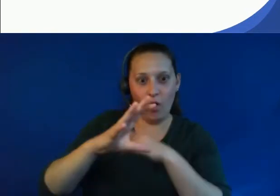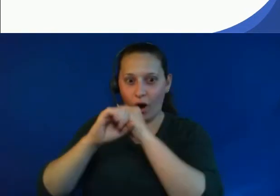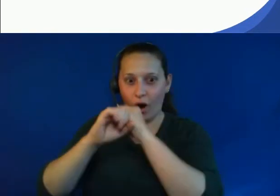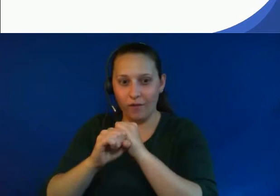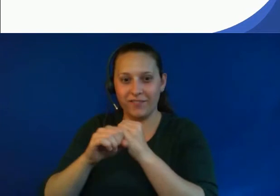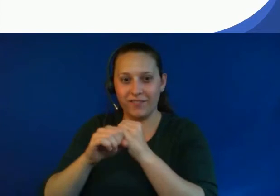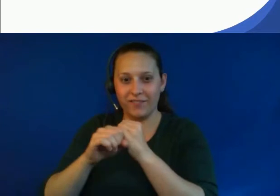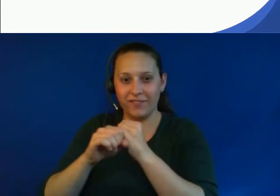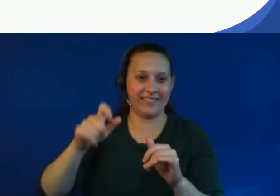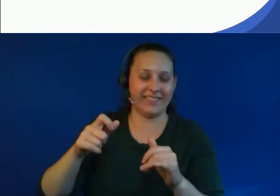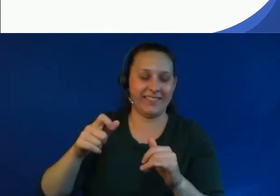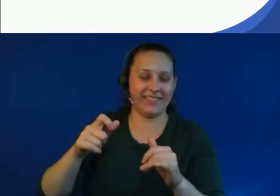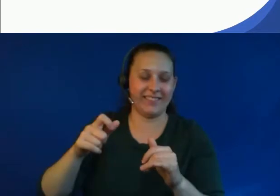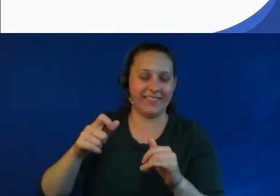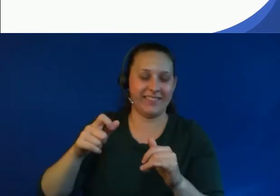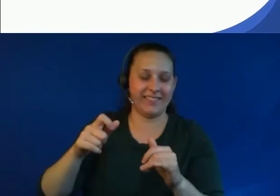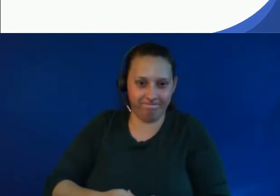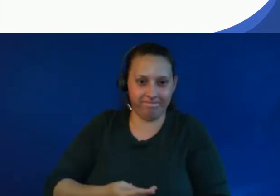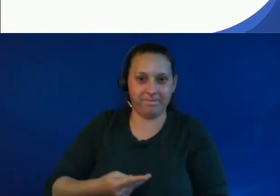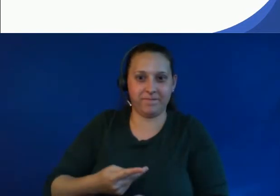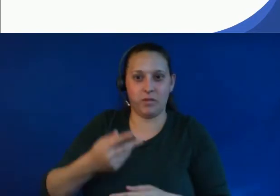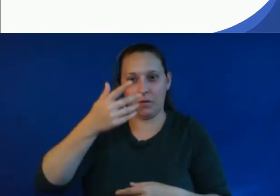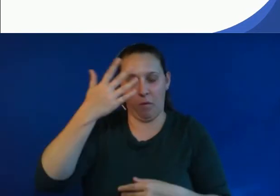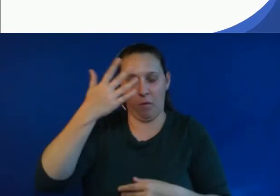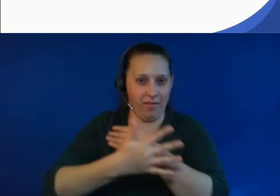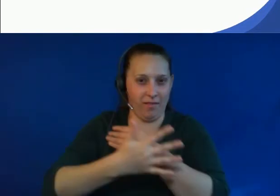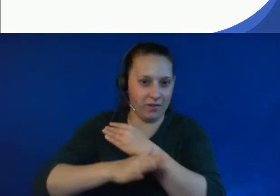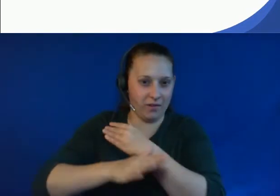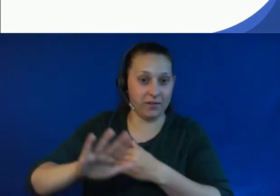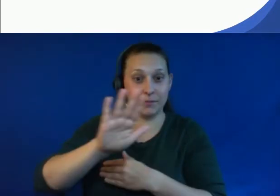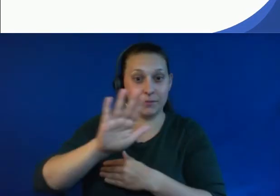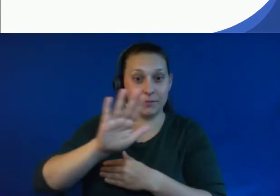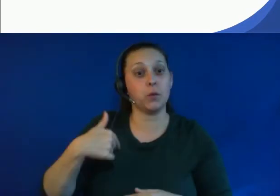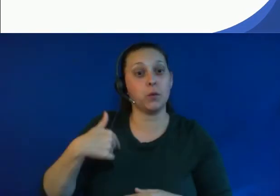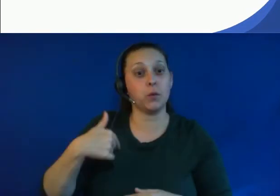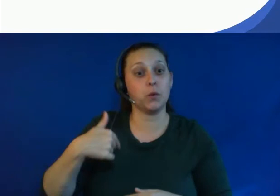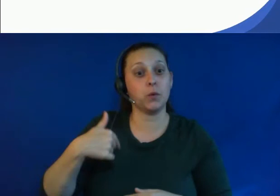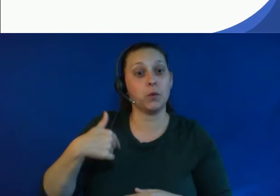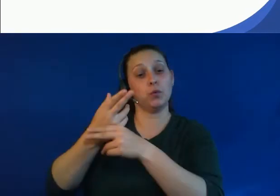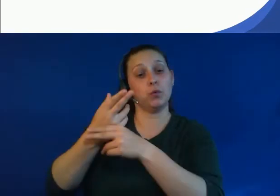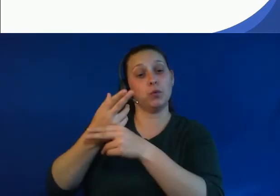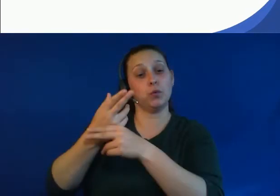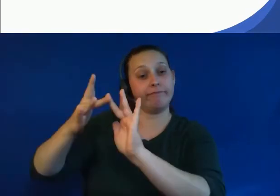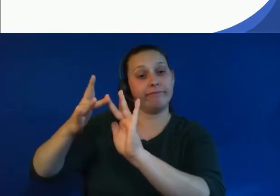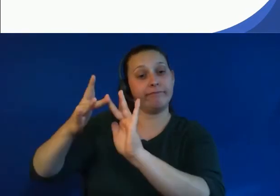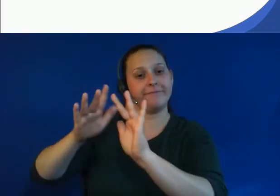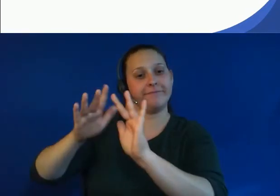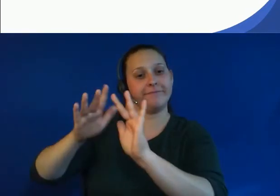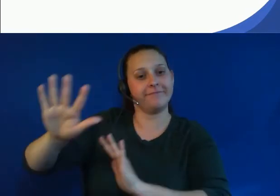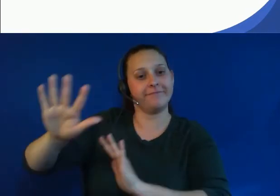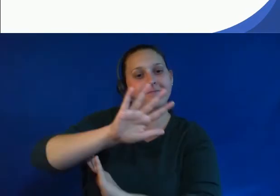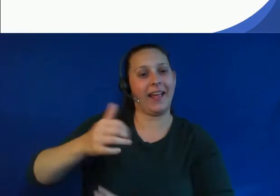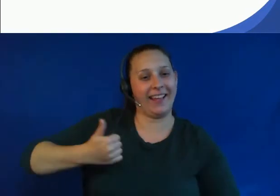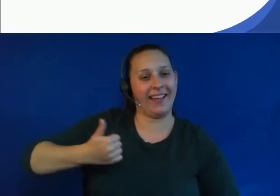province or the country itself. Like for example, all of the servers that we use are Canada based, and right